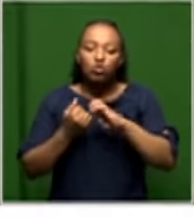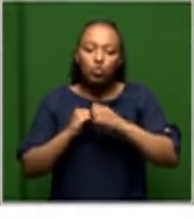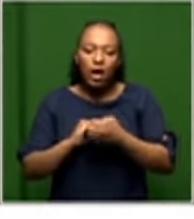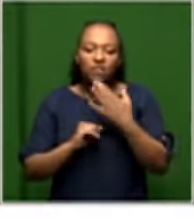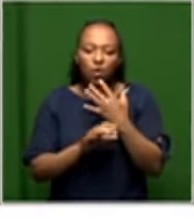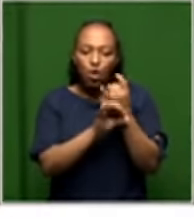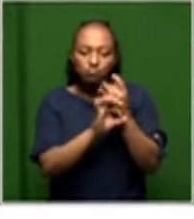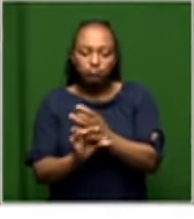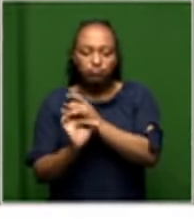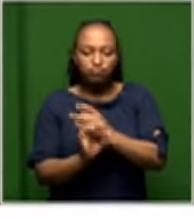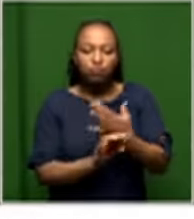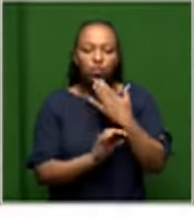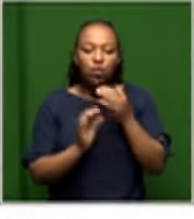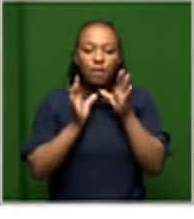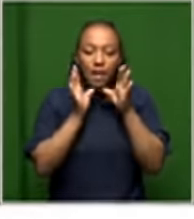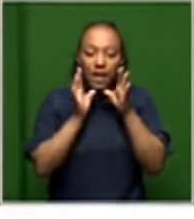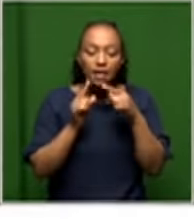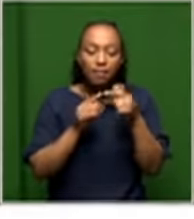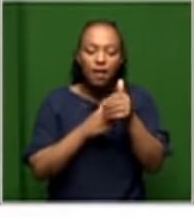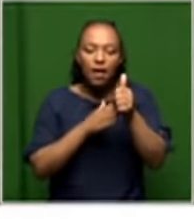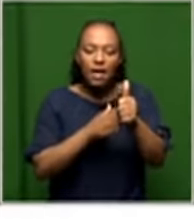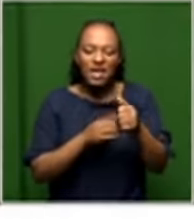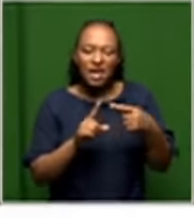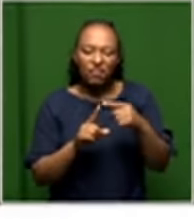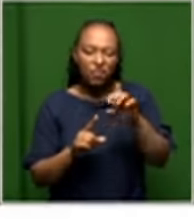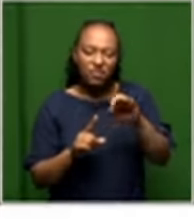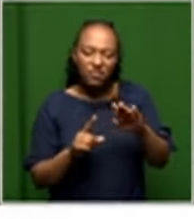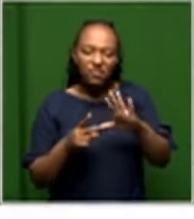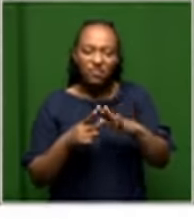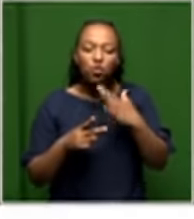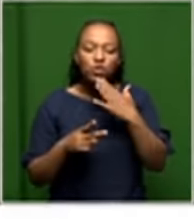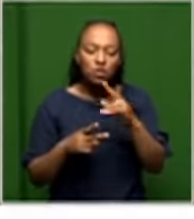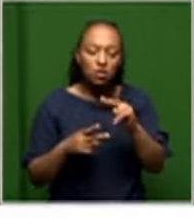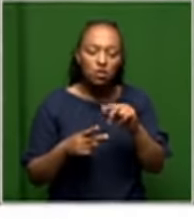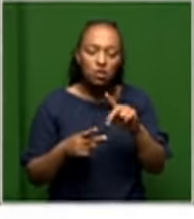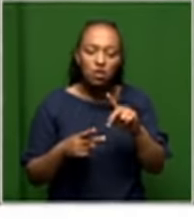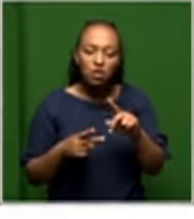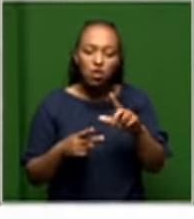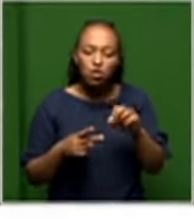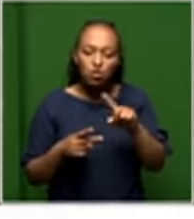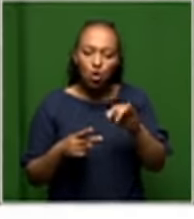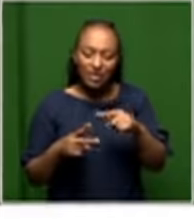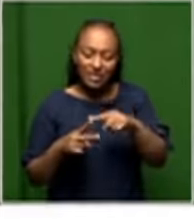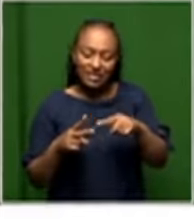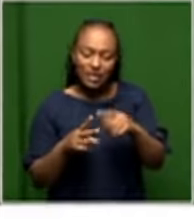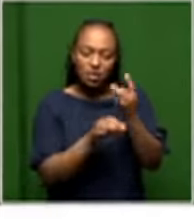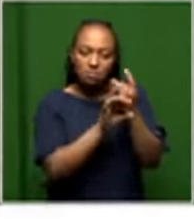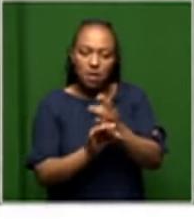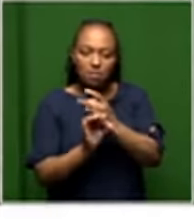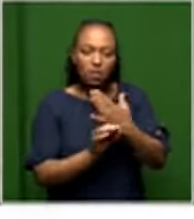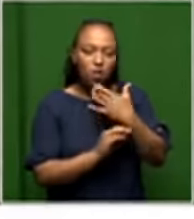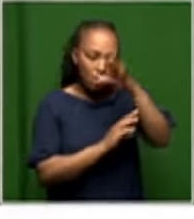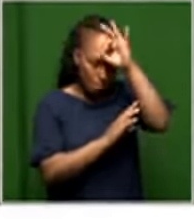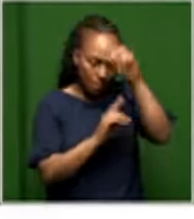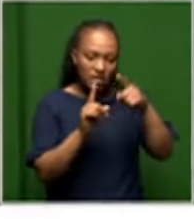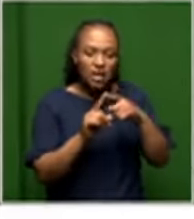assault that Julius Malema, the leader of the EFF, is facing alongside Mbuyiseni Ndlozi, a CCT member of the Economic